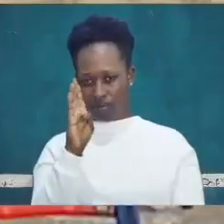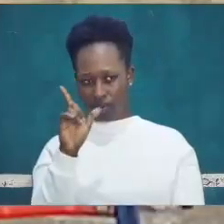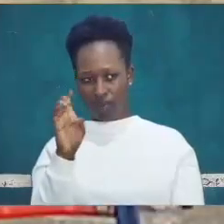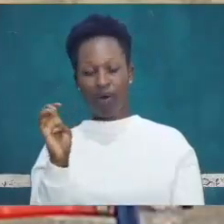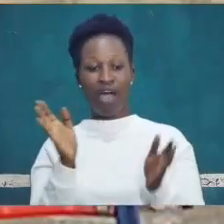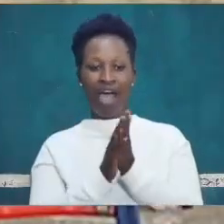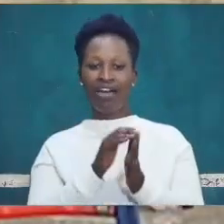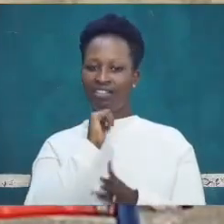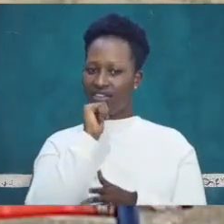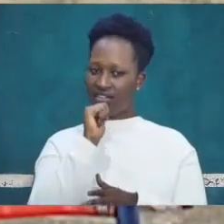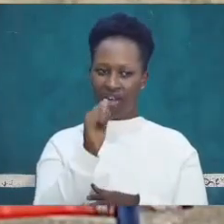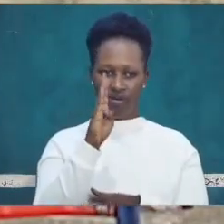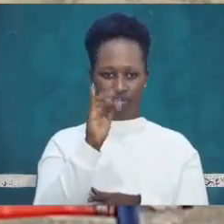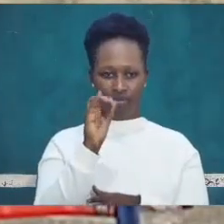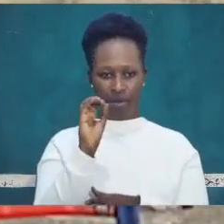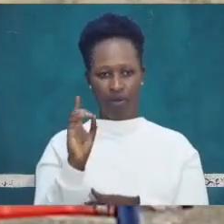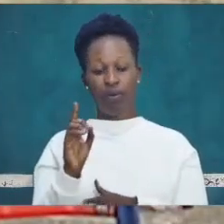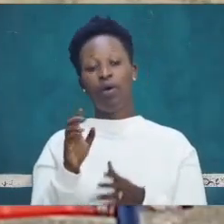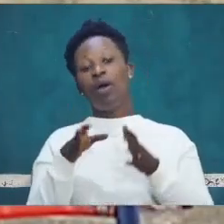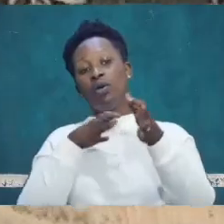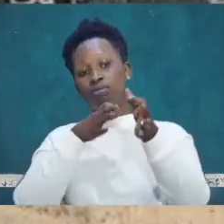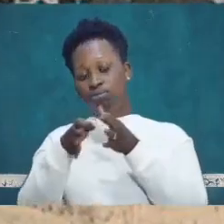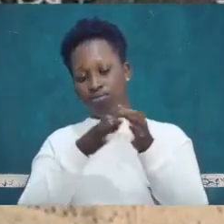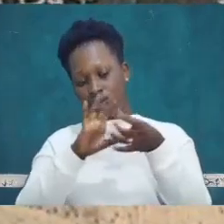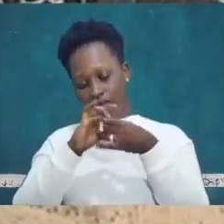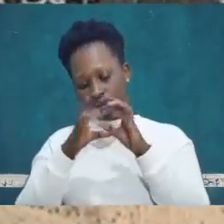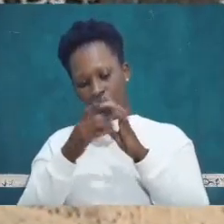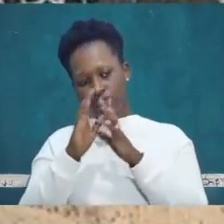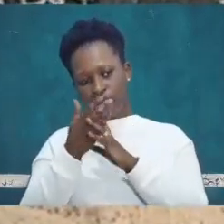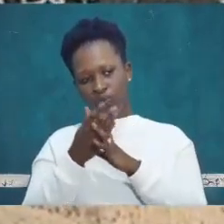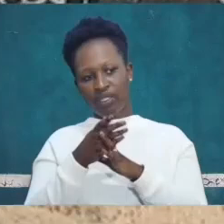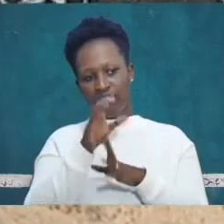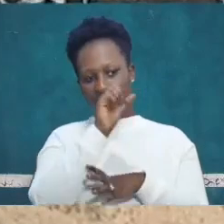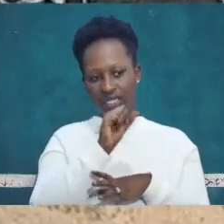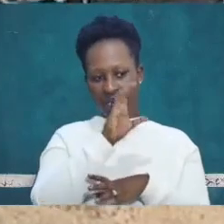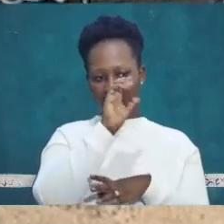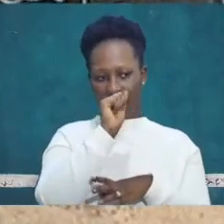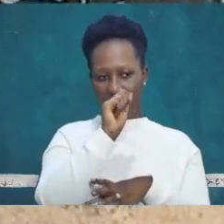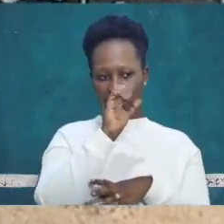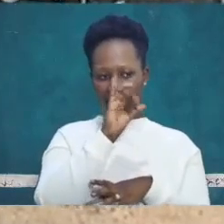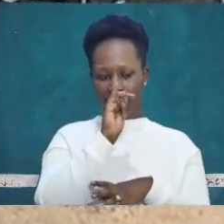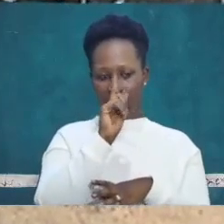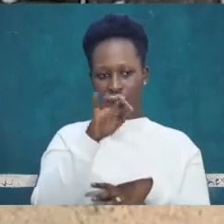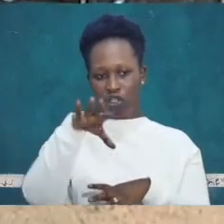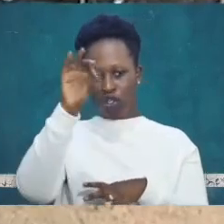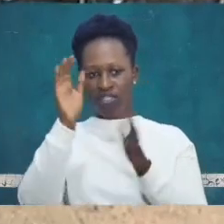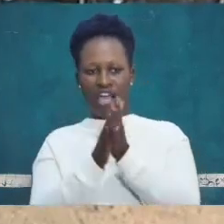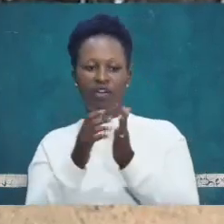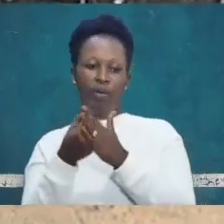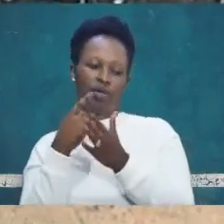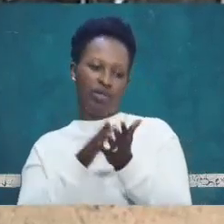you to be able to give out the relationship between choice, scarcity, and opportunity cost, and be able to analyze